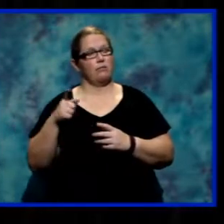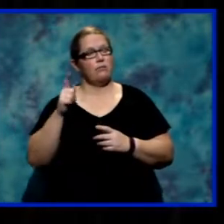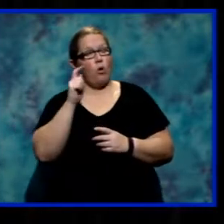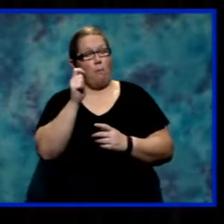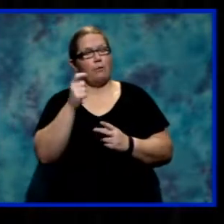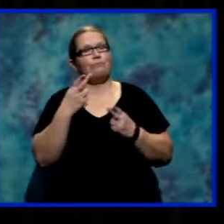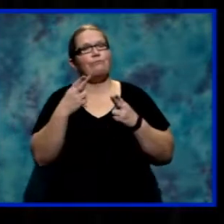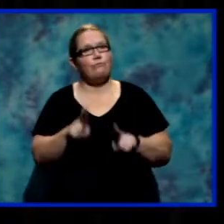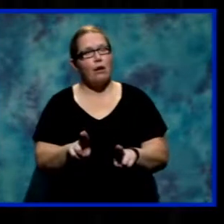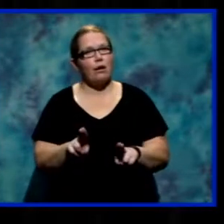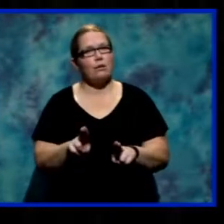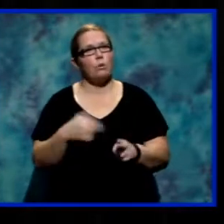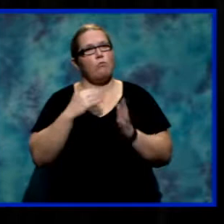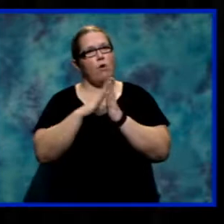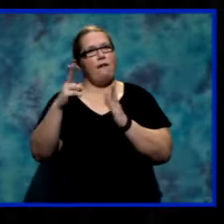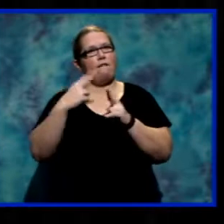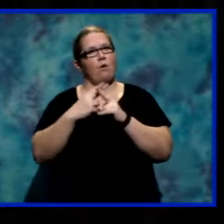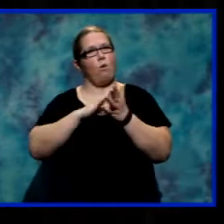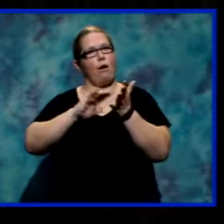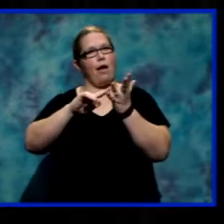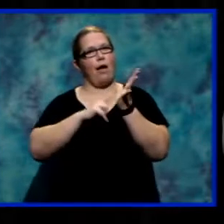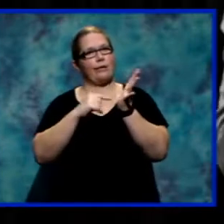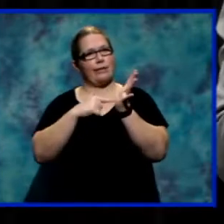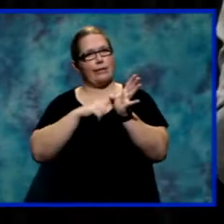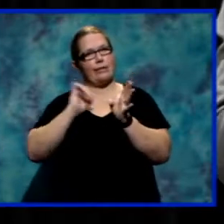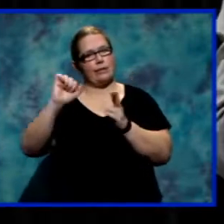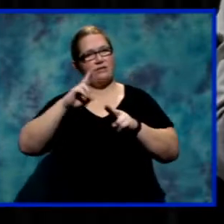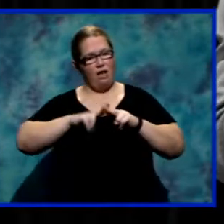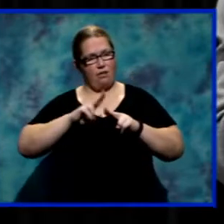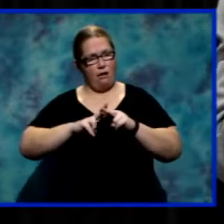He nearly died. So let's pray for Hunty's dad.